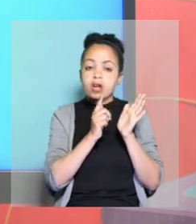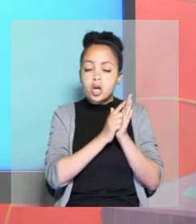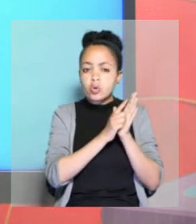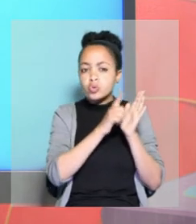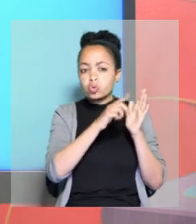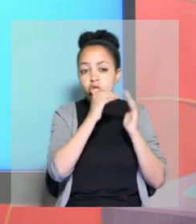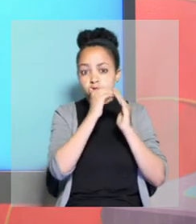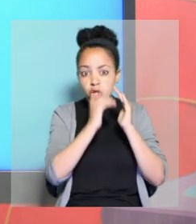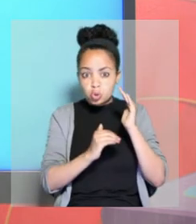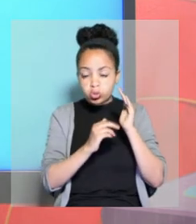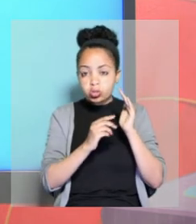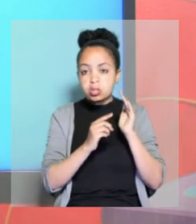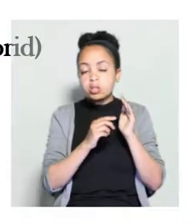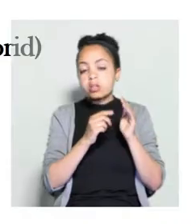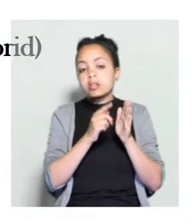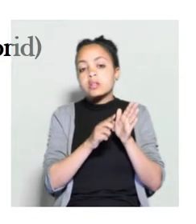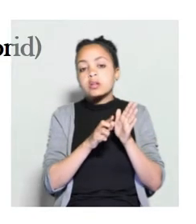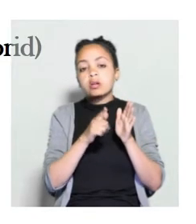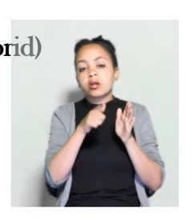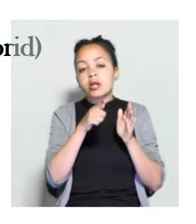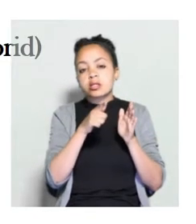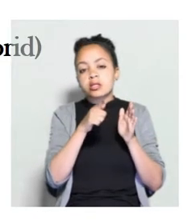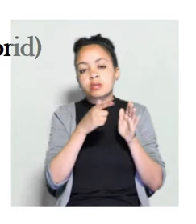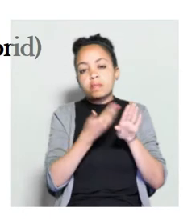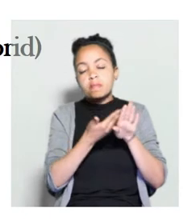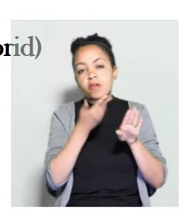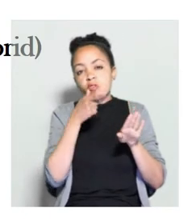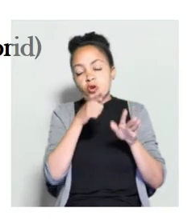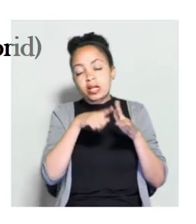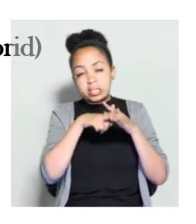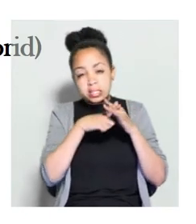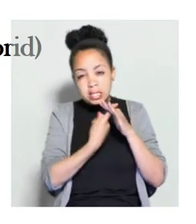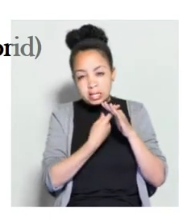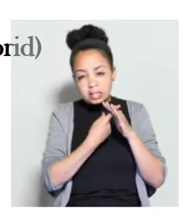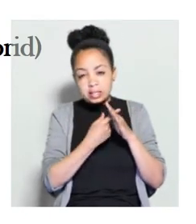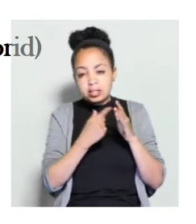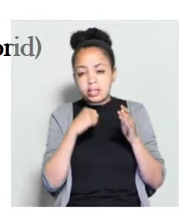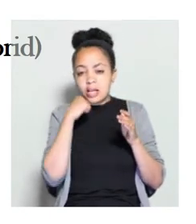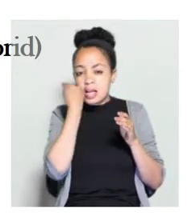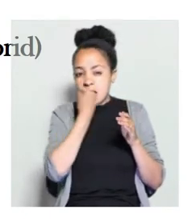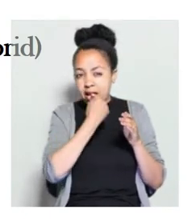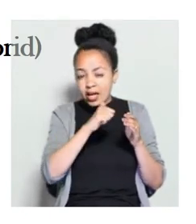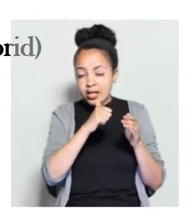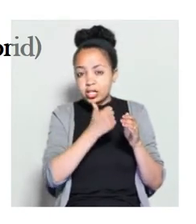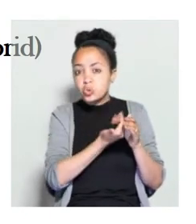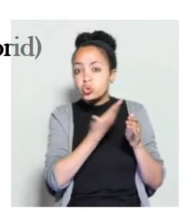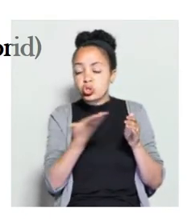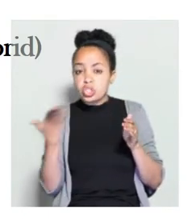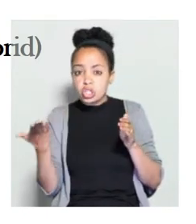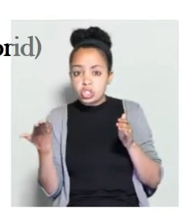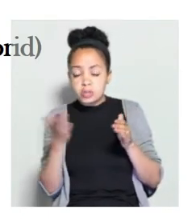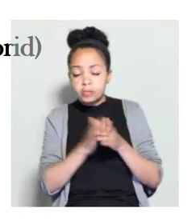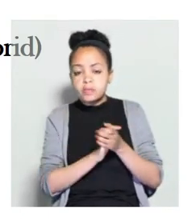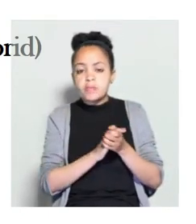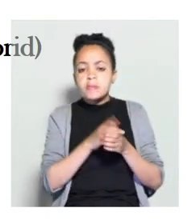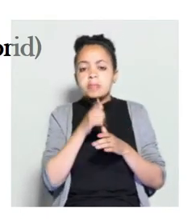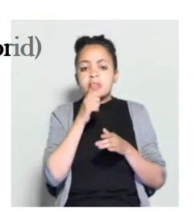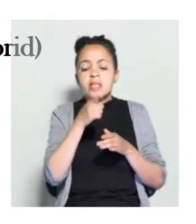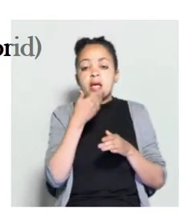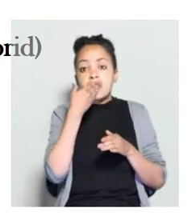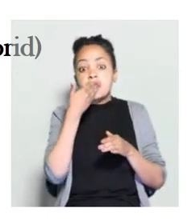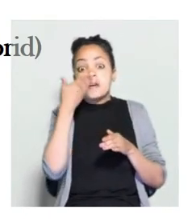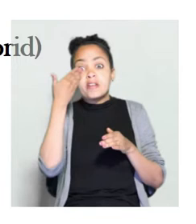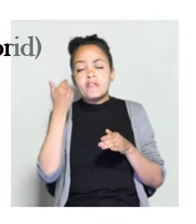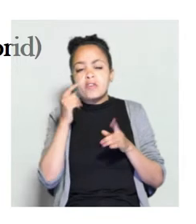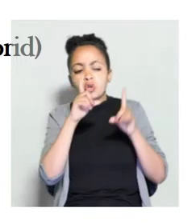to deduce the rule of inheritance. Before he starts any breeding situation, he prefers